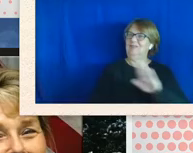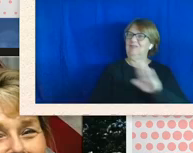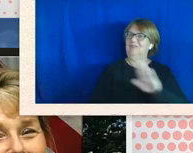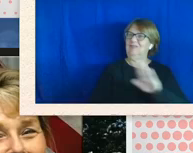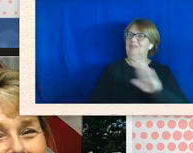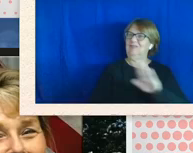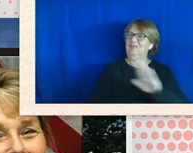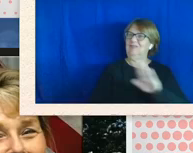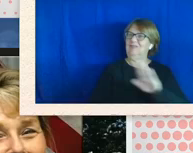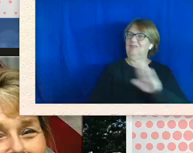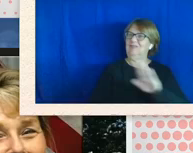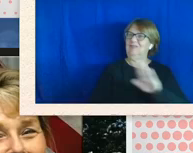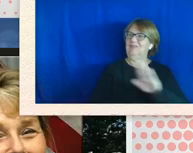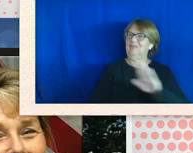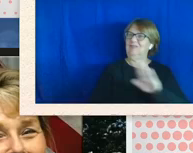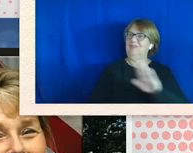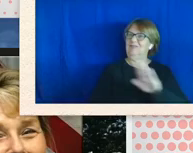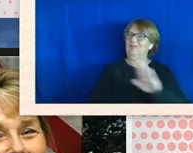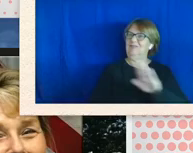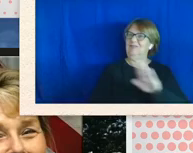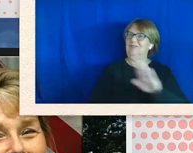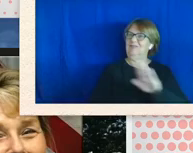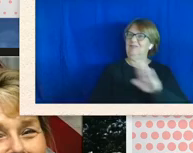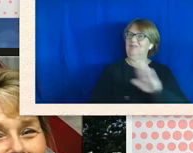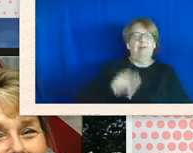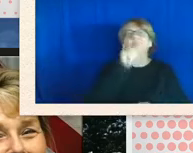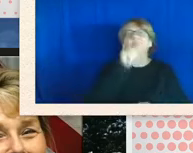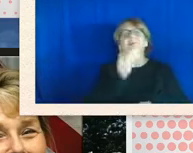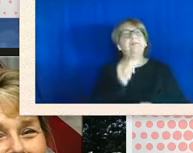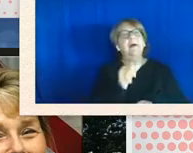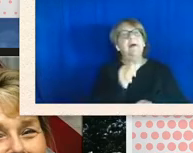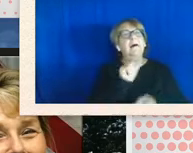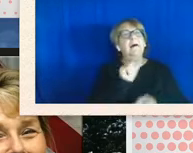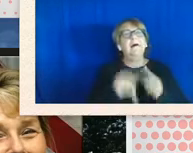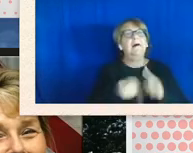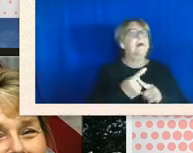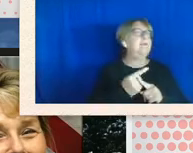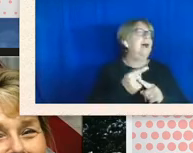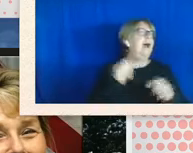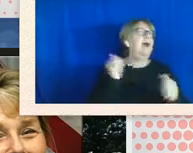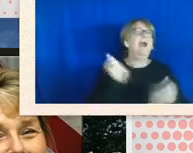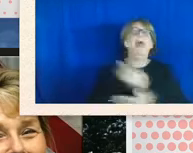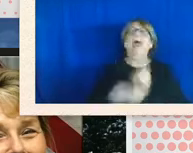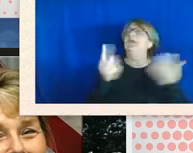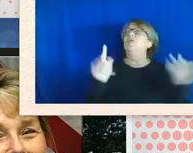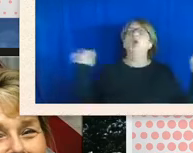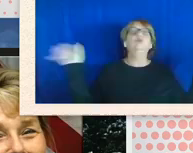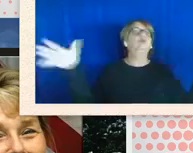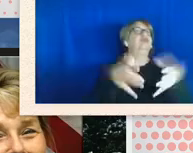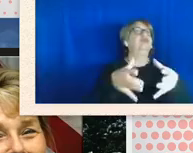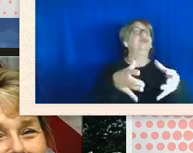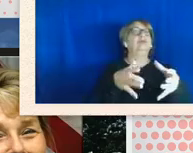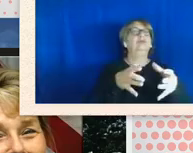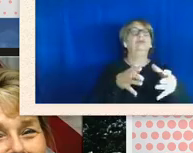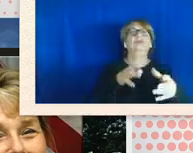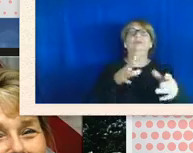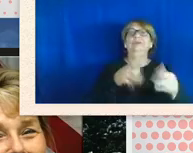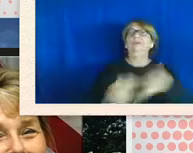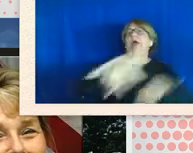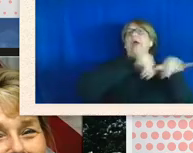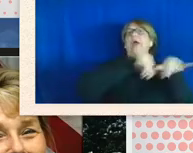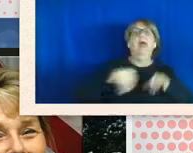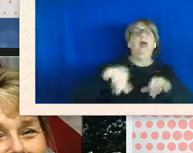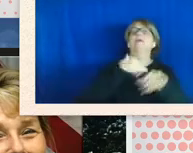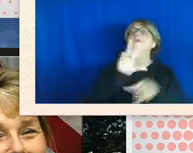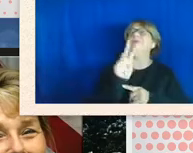needs. It's not about throwing everybody into a bucket and treating everybody the same. No, this